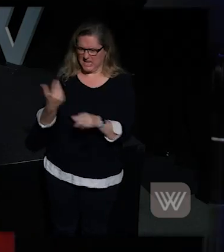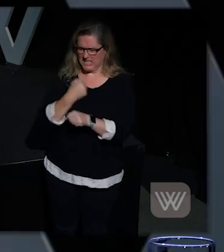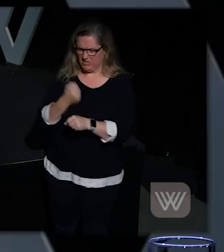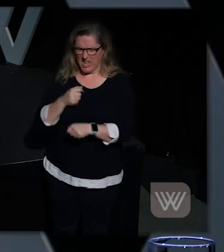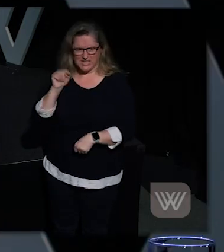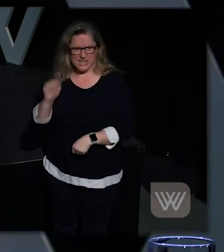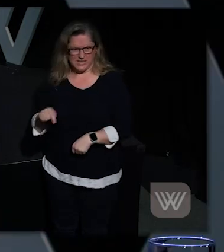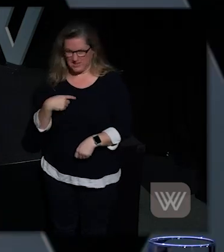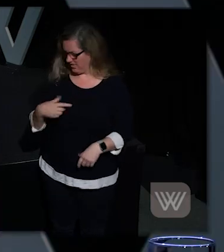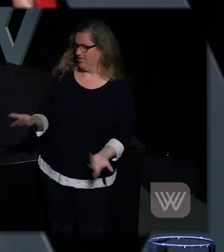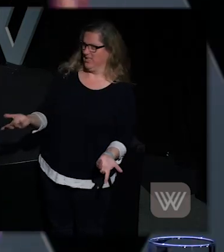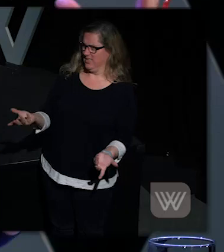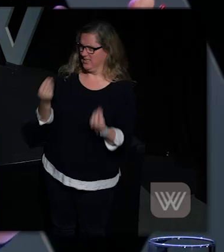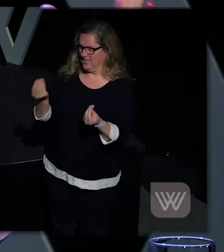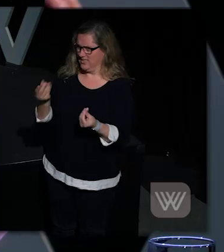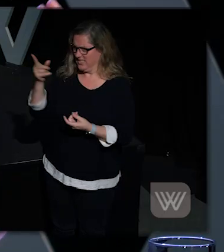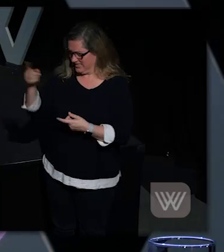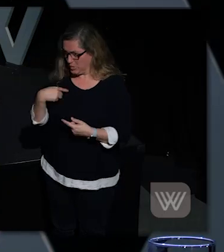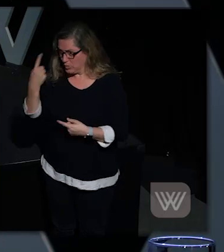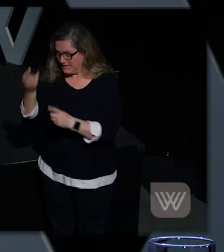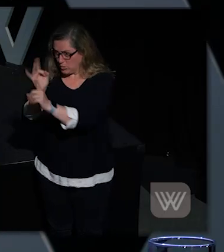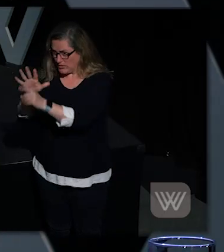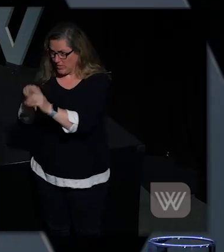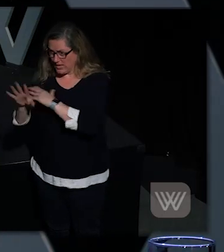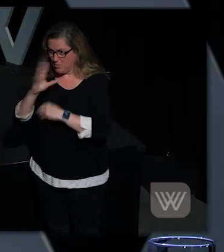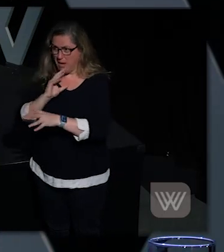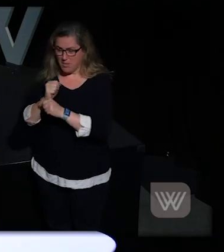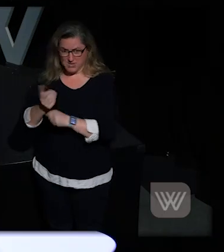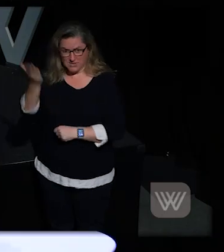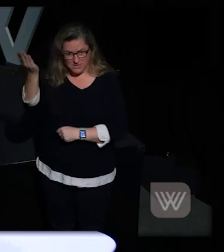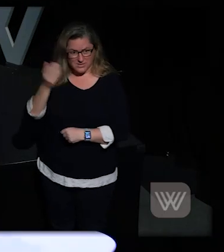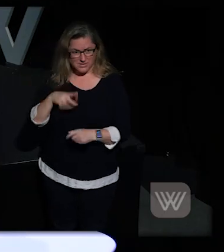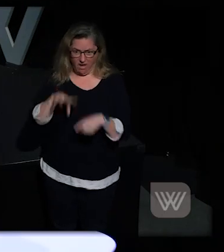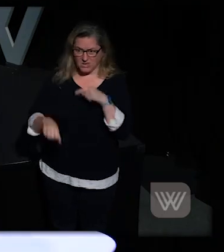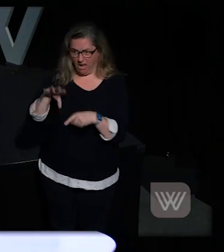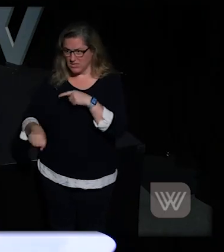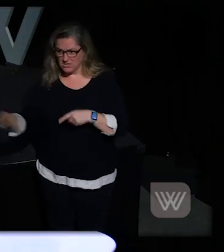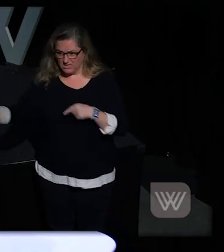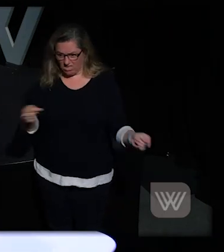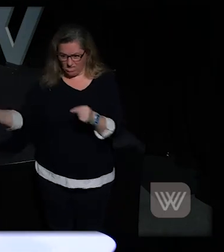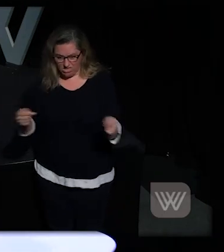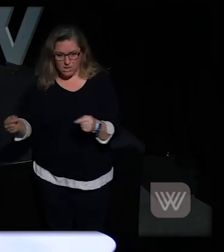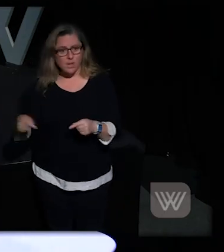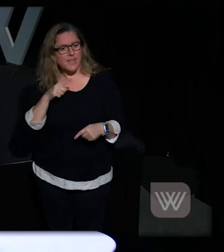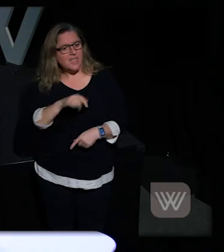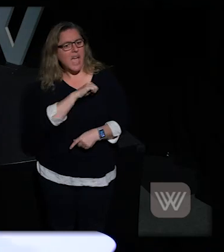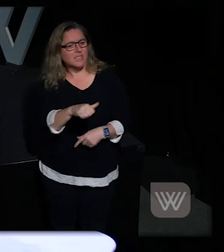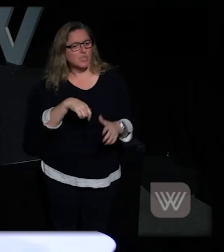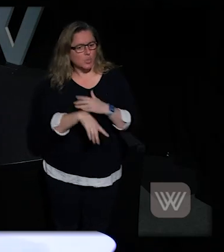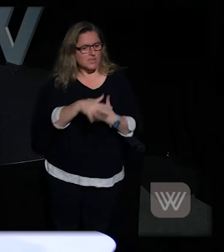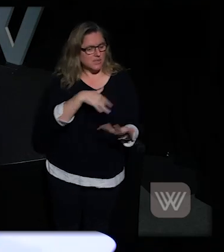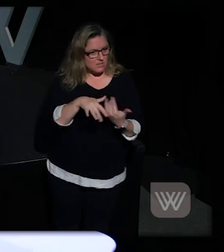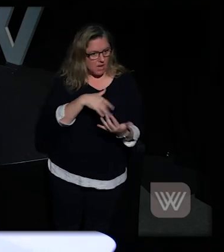dude. Like, have you seen yourself in Parliament? You know, like, let's be real about this. Like, all these attitudes exist in society, and we're all